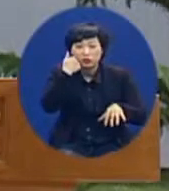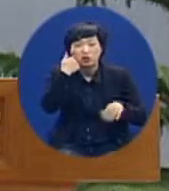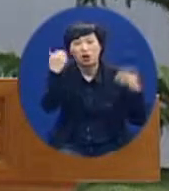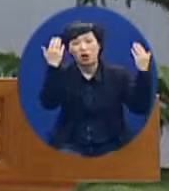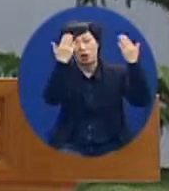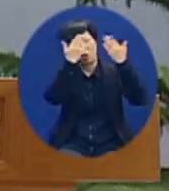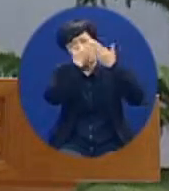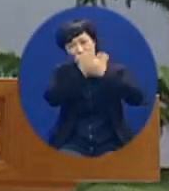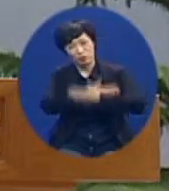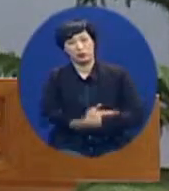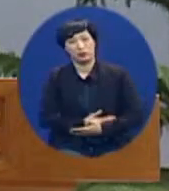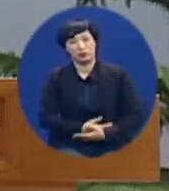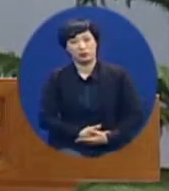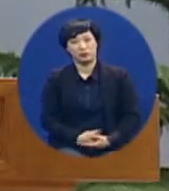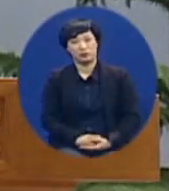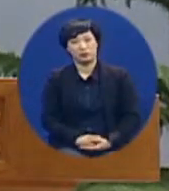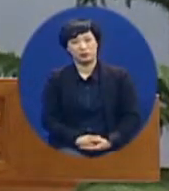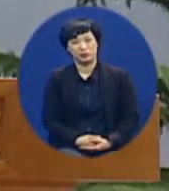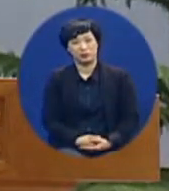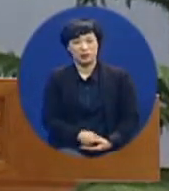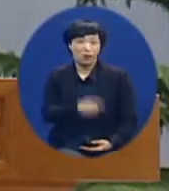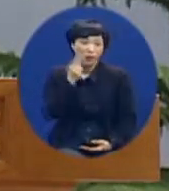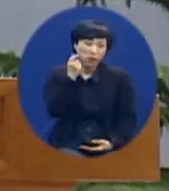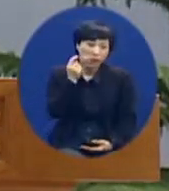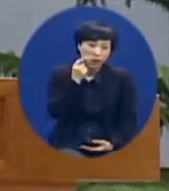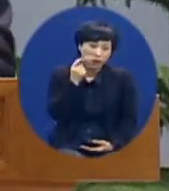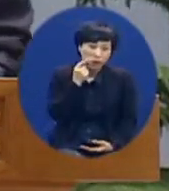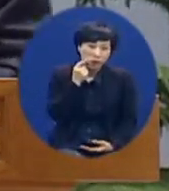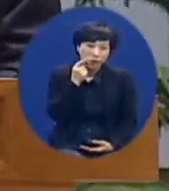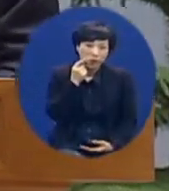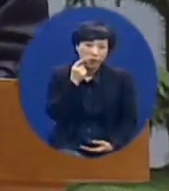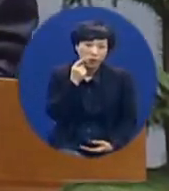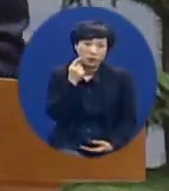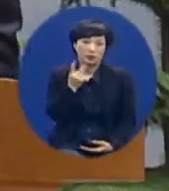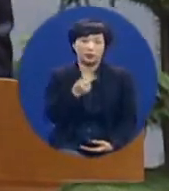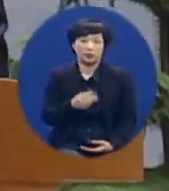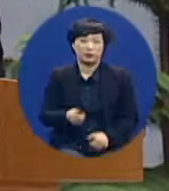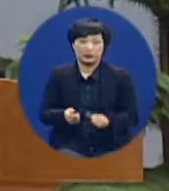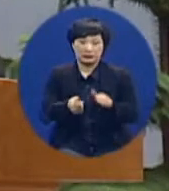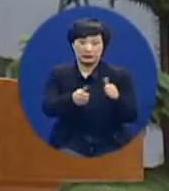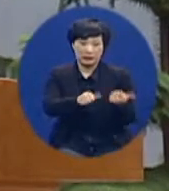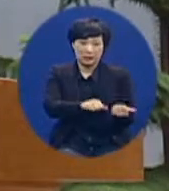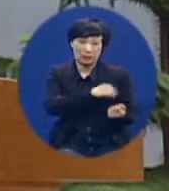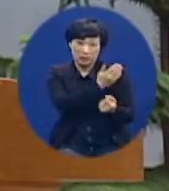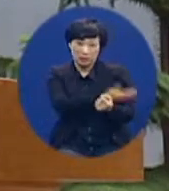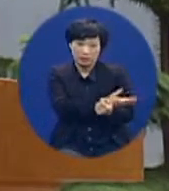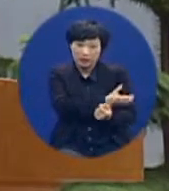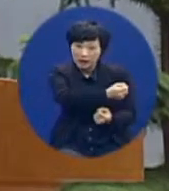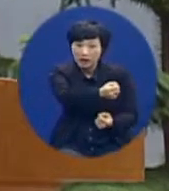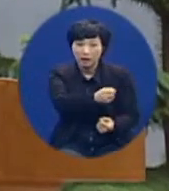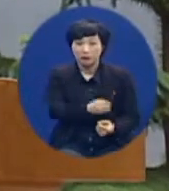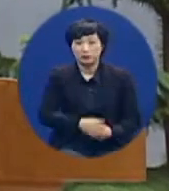sees darknesses, lies, and death.